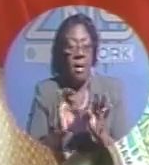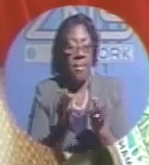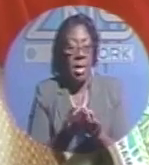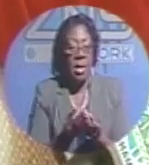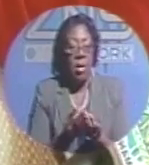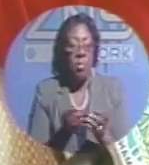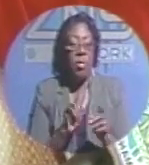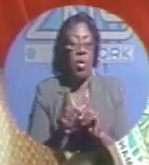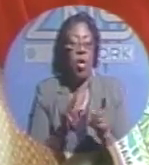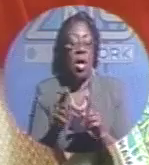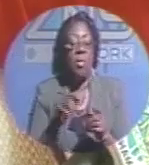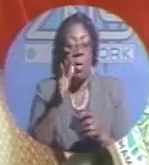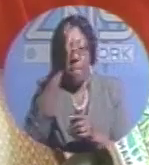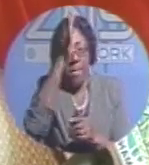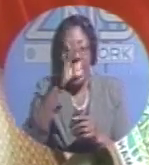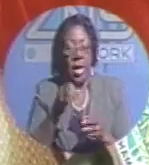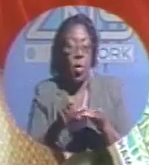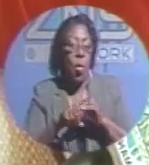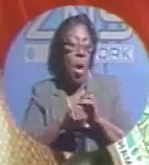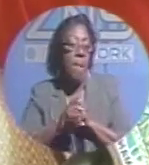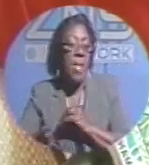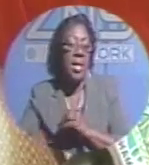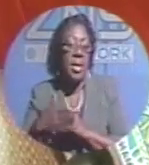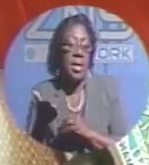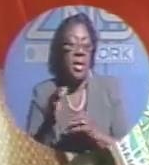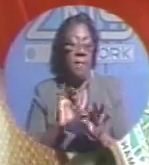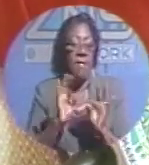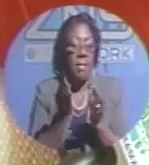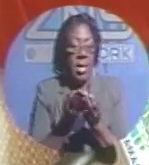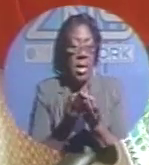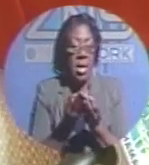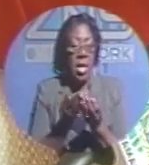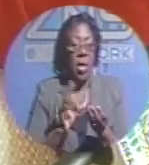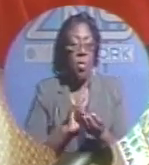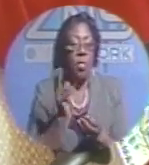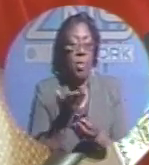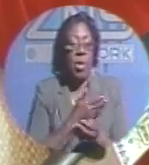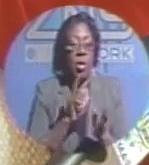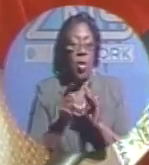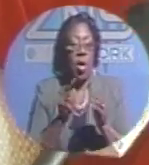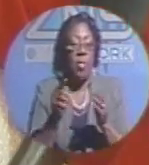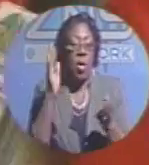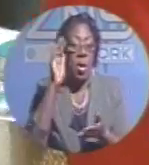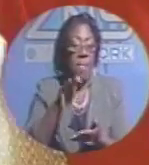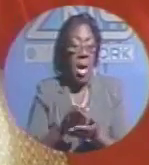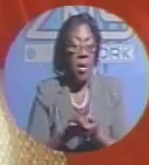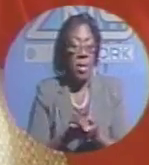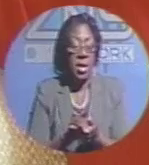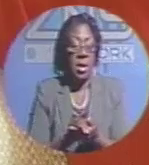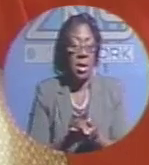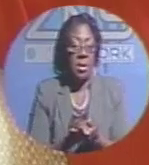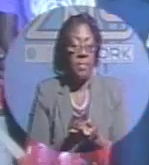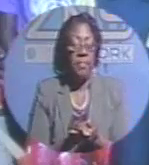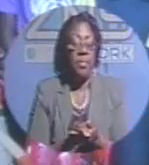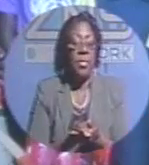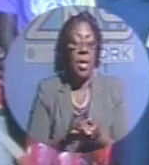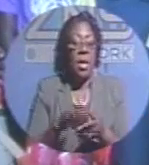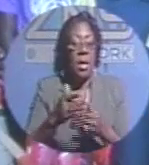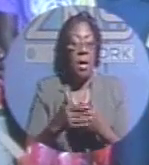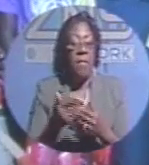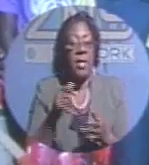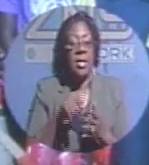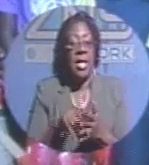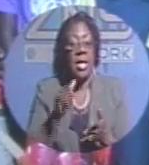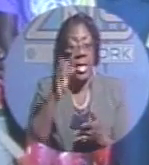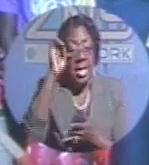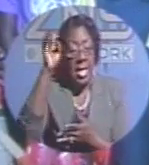family. We want to address issues of the family, the marriages. Confident that he'll become the Free National Movement's next Member